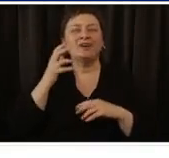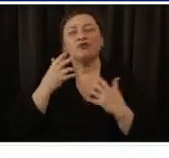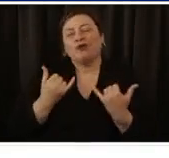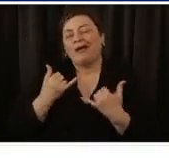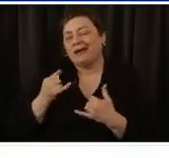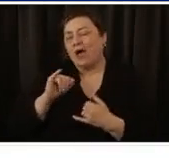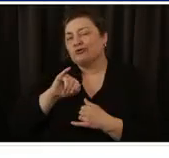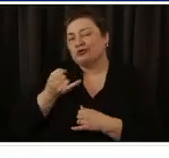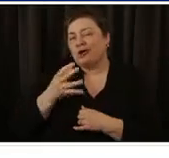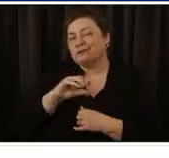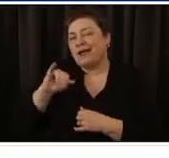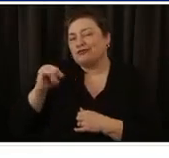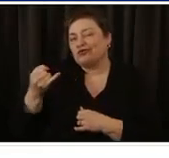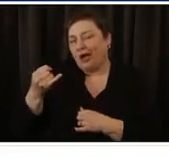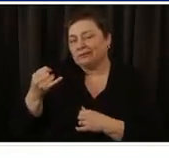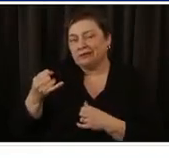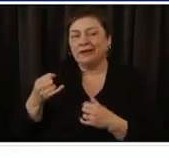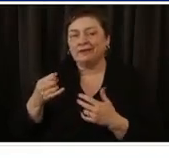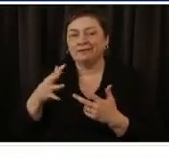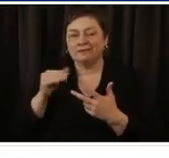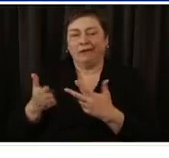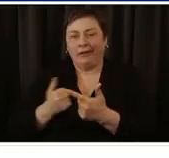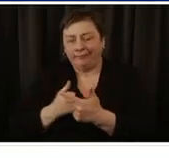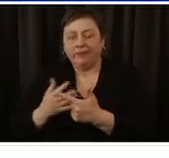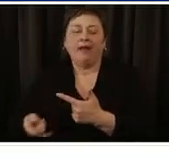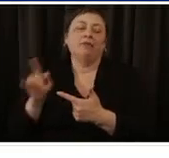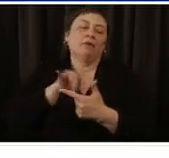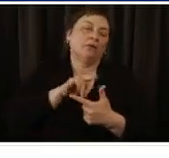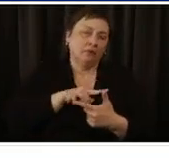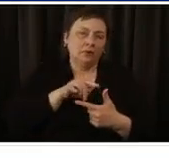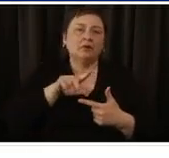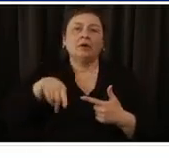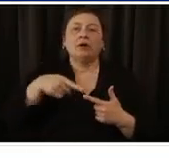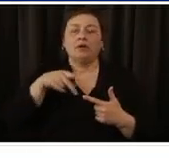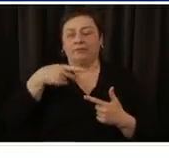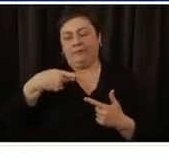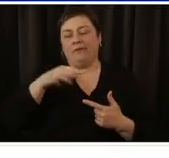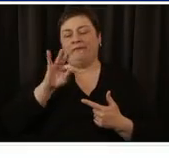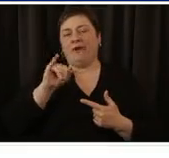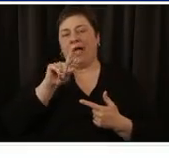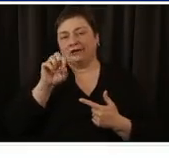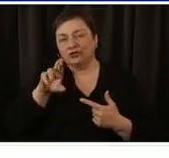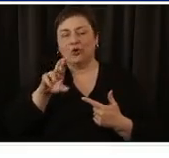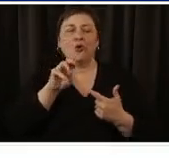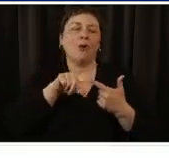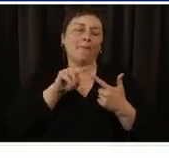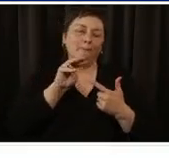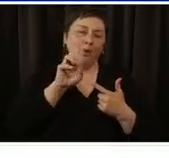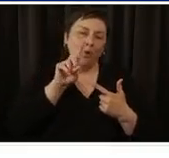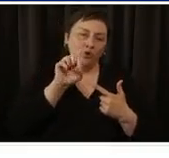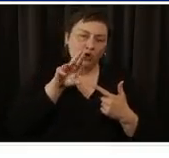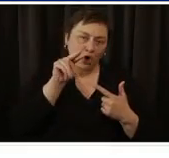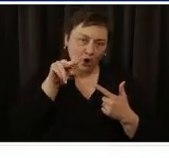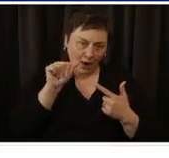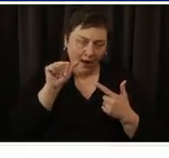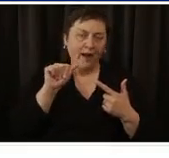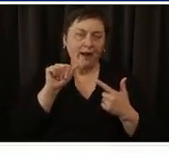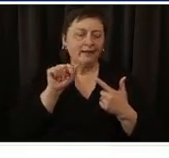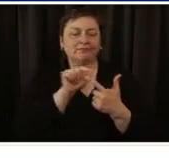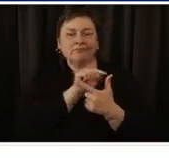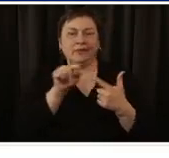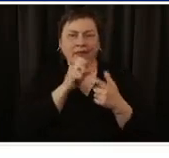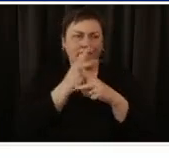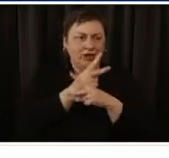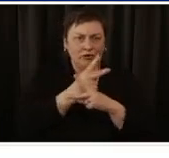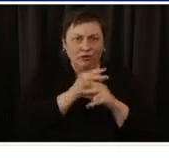been repurposed with Pfizer and Moderna. They're publishing their schedules as well, because we know that not every Coloradan lives near another site that makes the vaccine